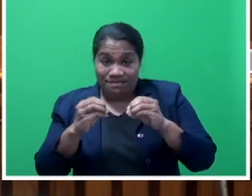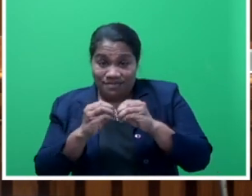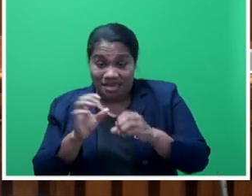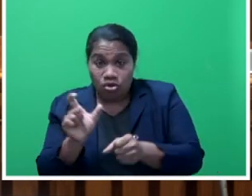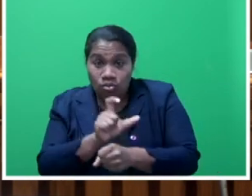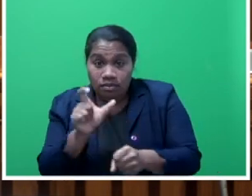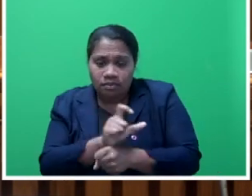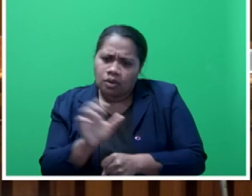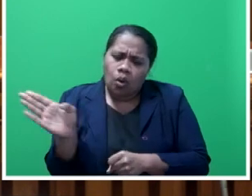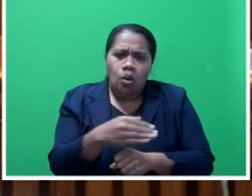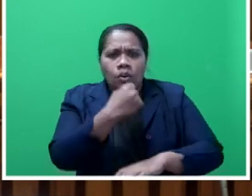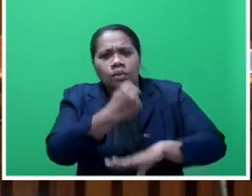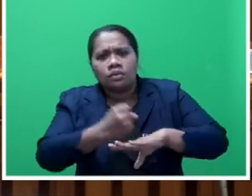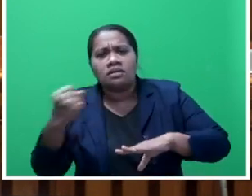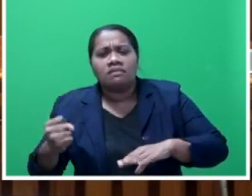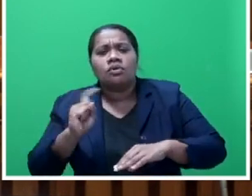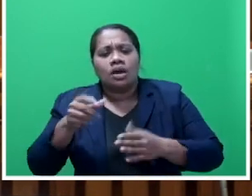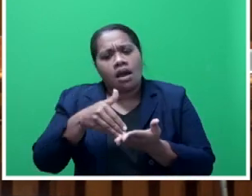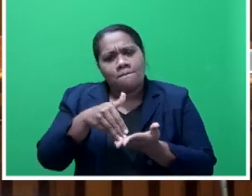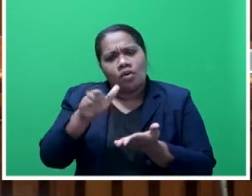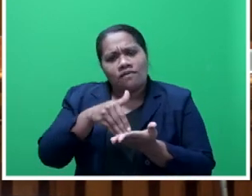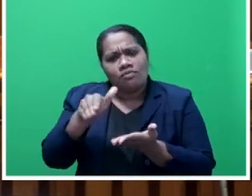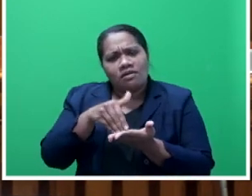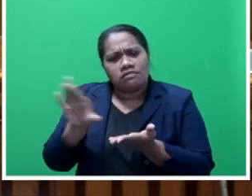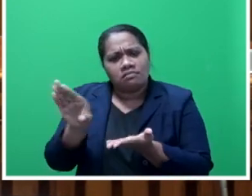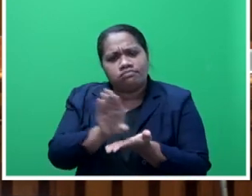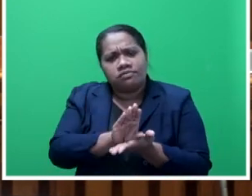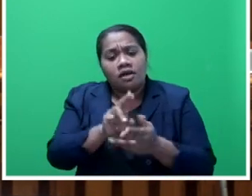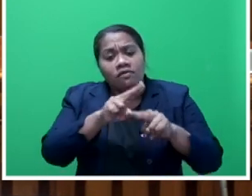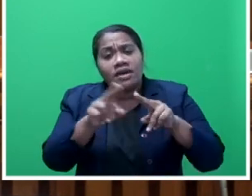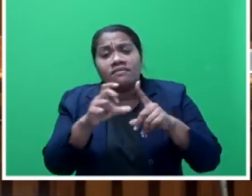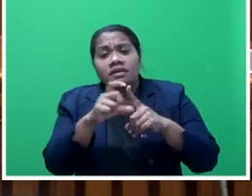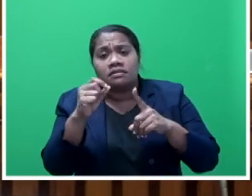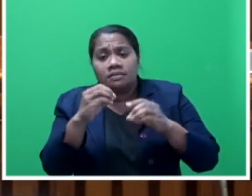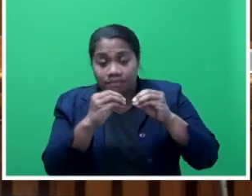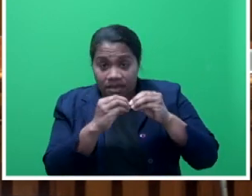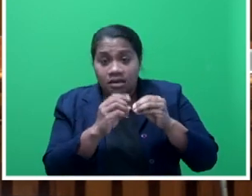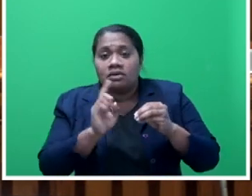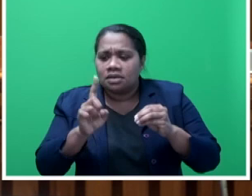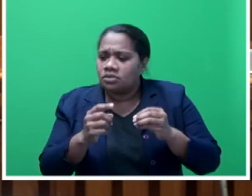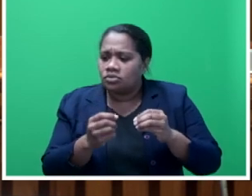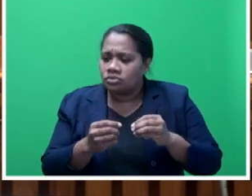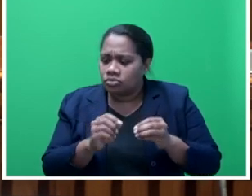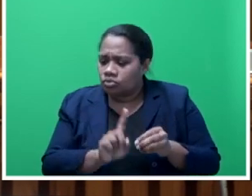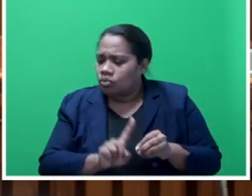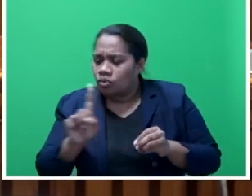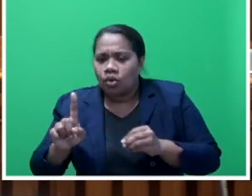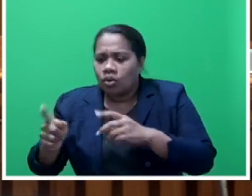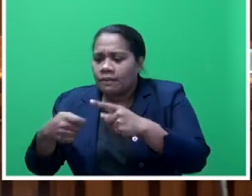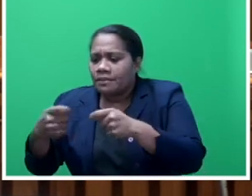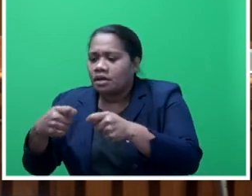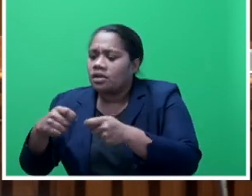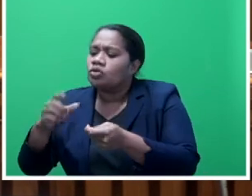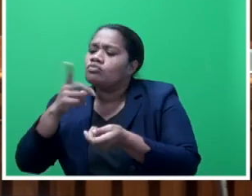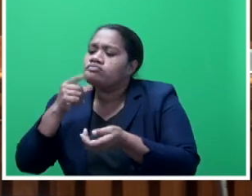been approving the guarantee for the FDB to be able to go out into the market and actually borrow money.